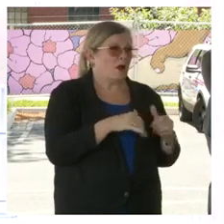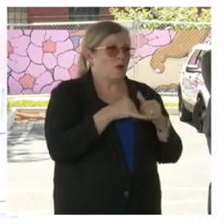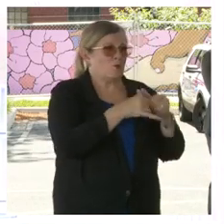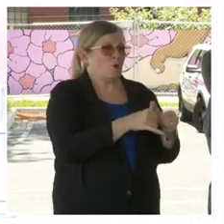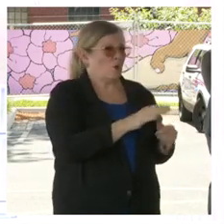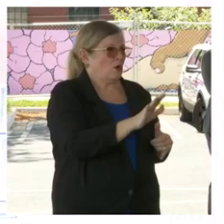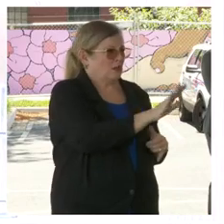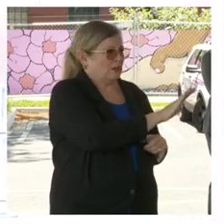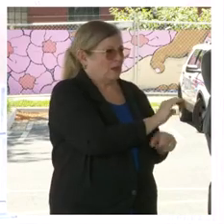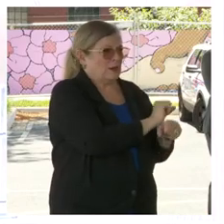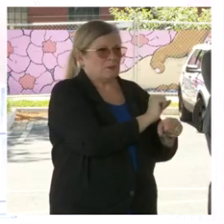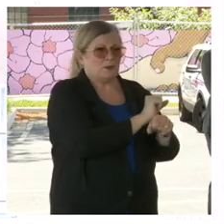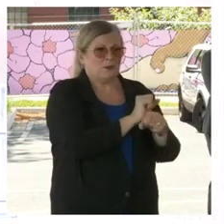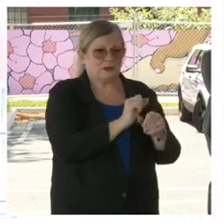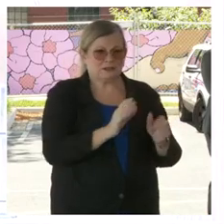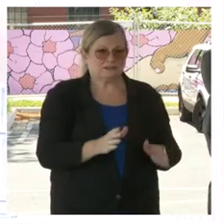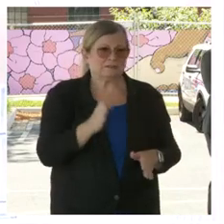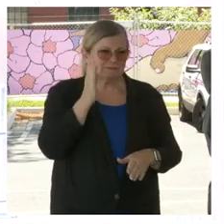round of applause.